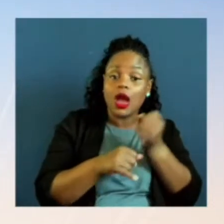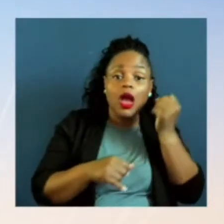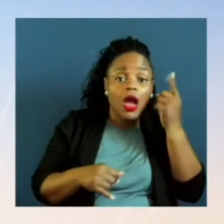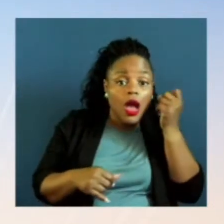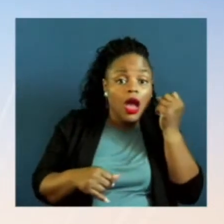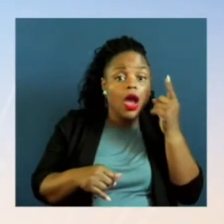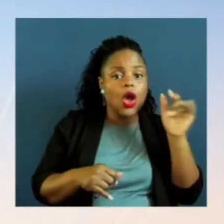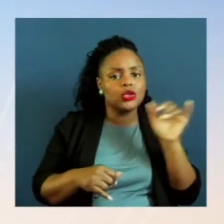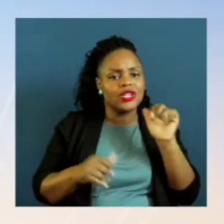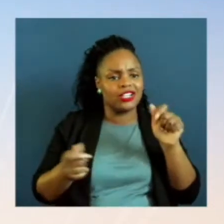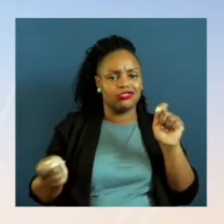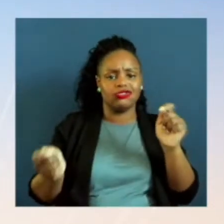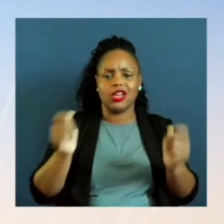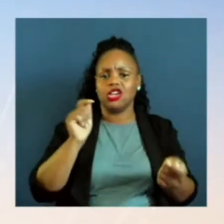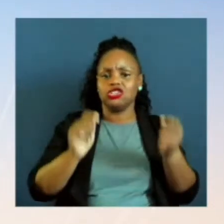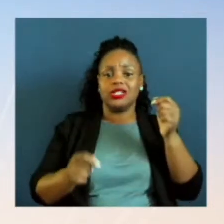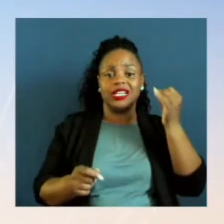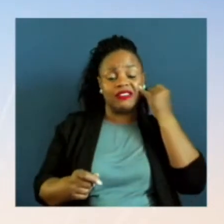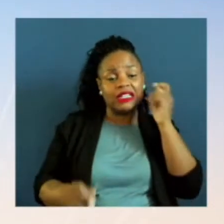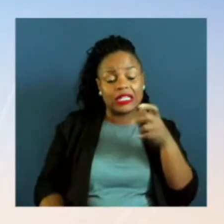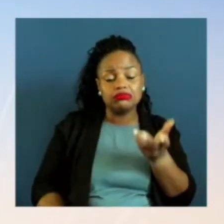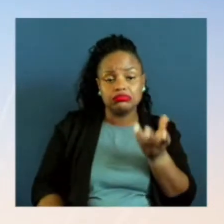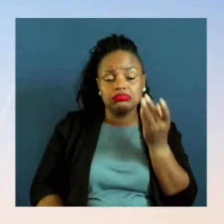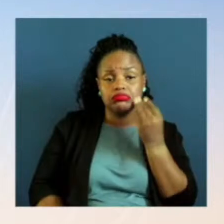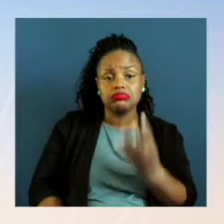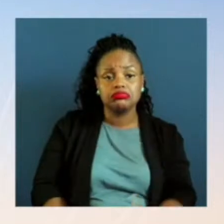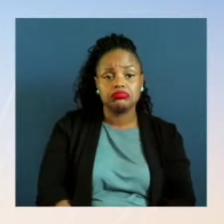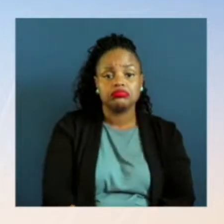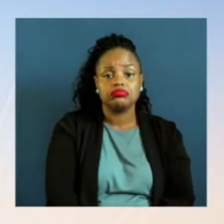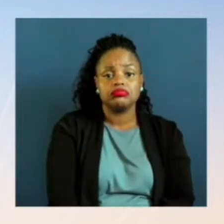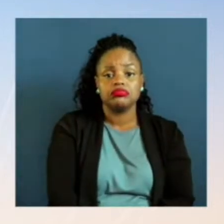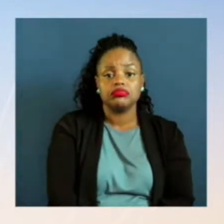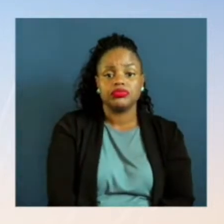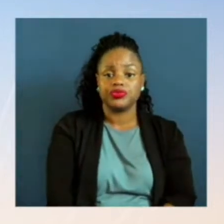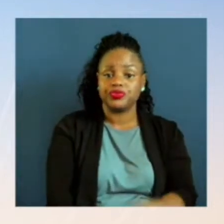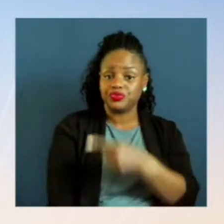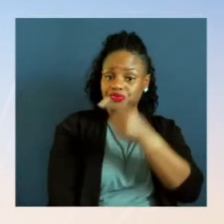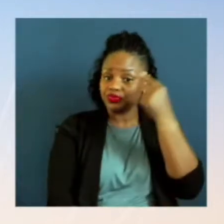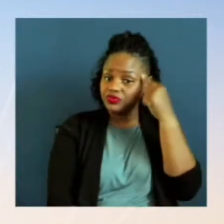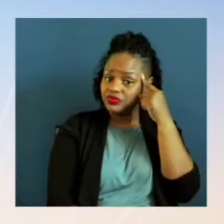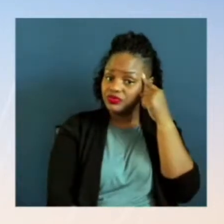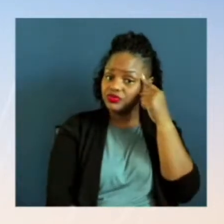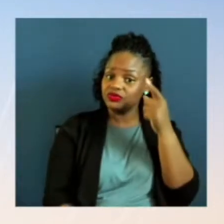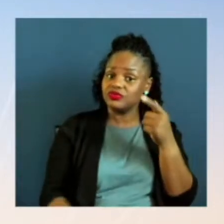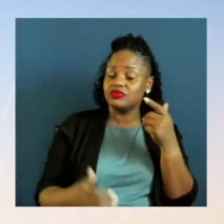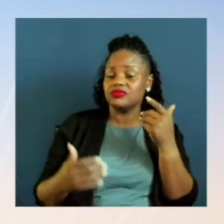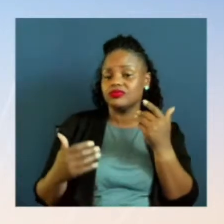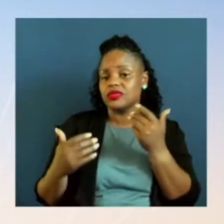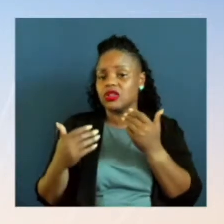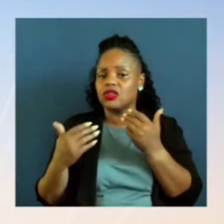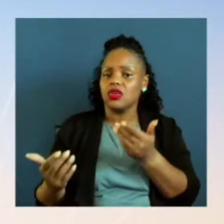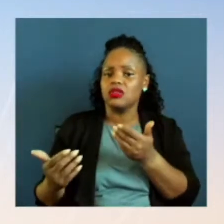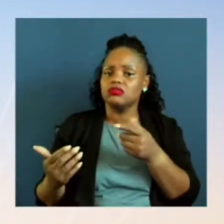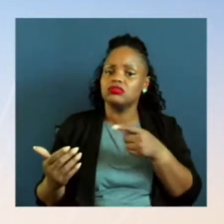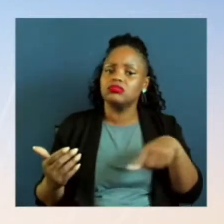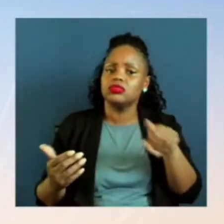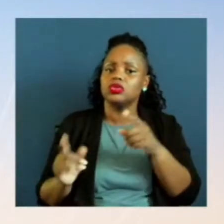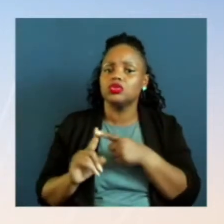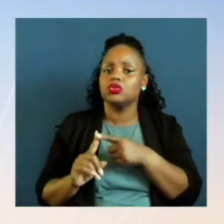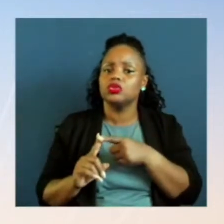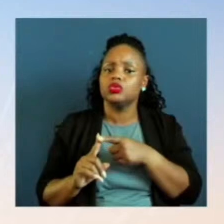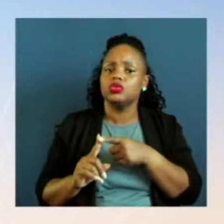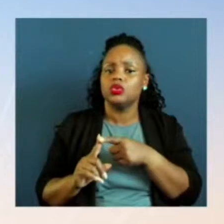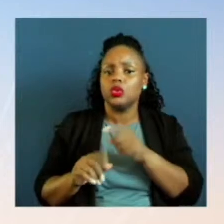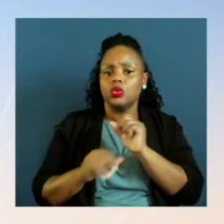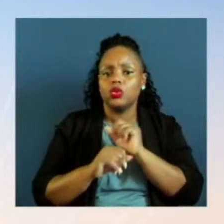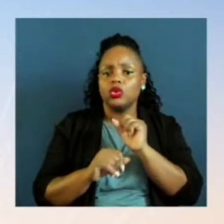of expanding the court, though, by allowing this commission to do its work? I mean, the reality is this would take a legislative change. It's something he couldn't change on his own. Why doesn't